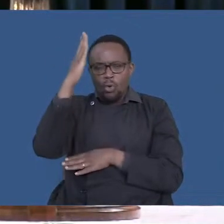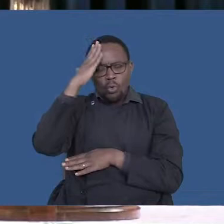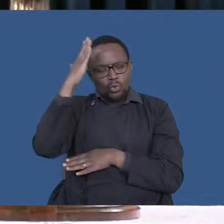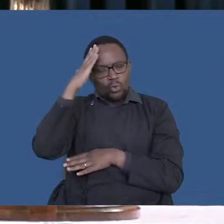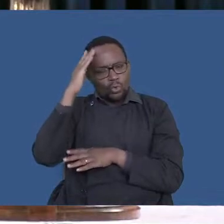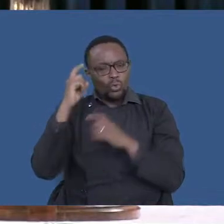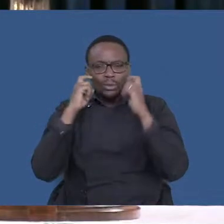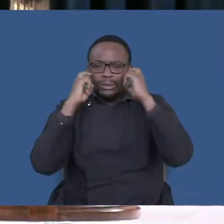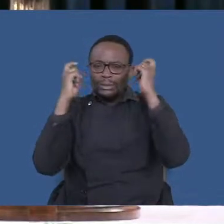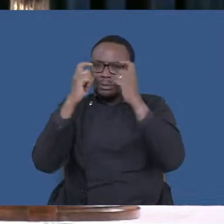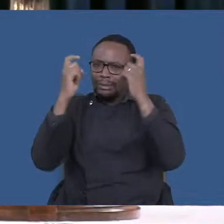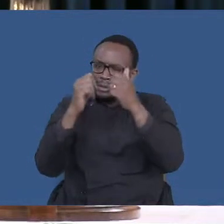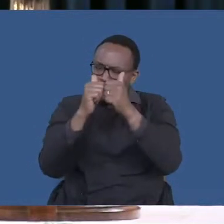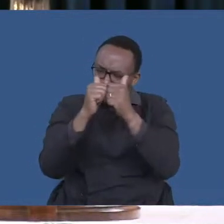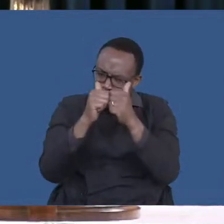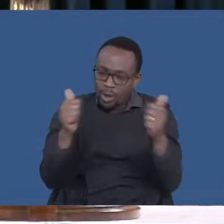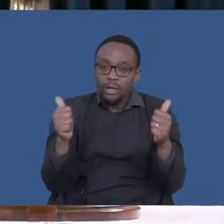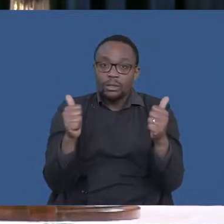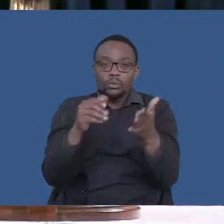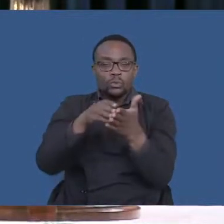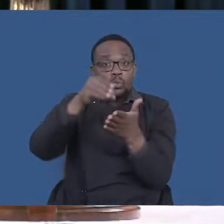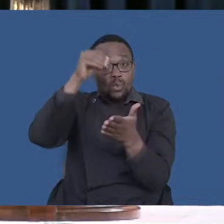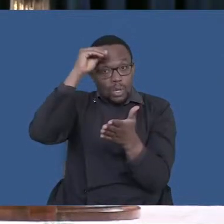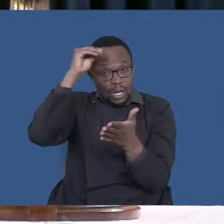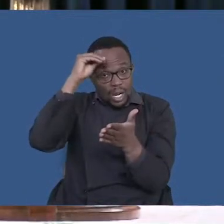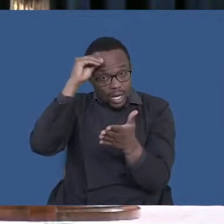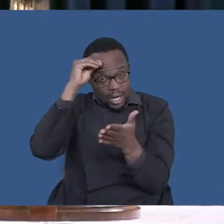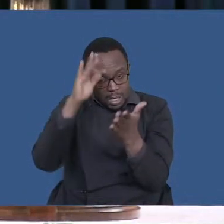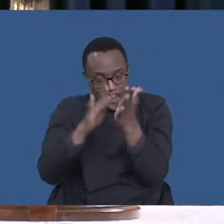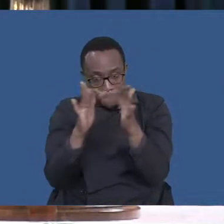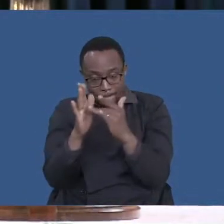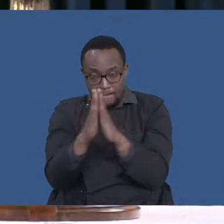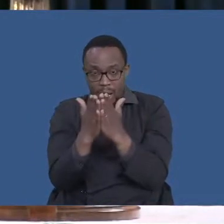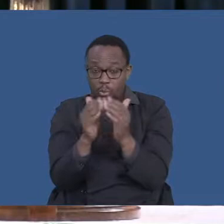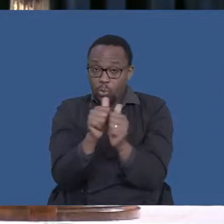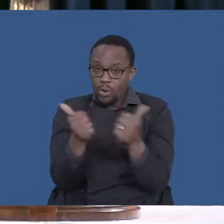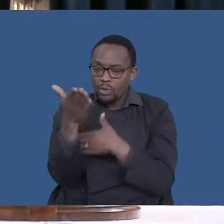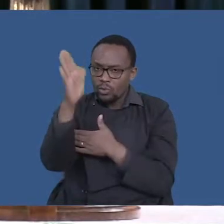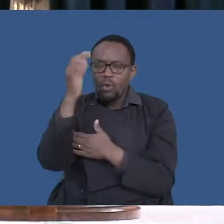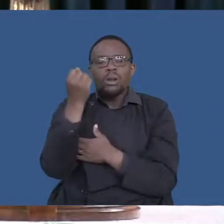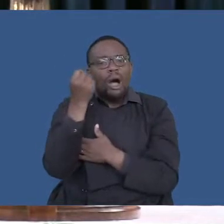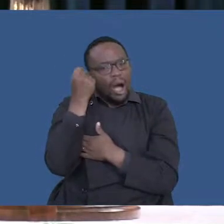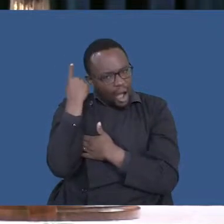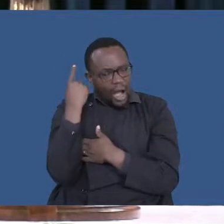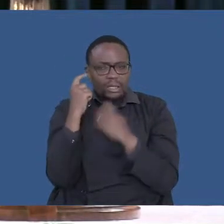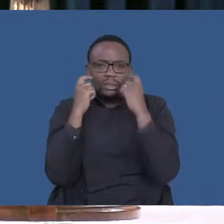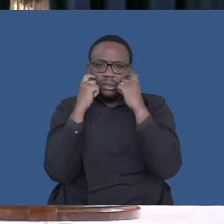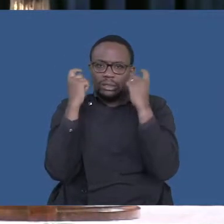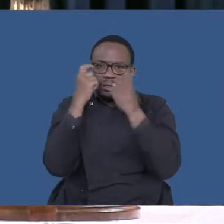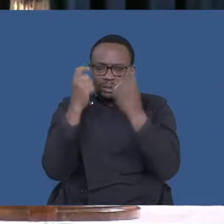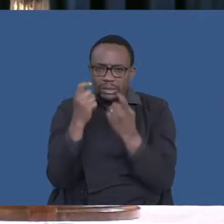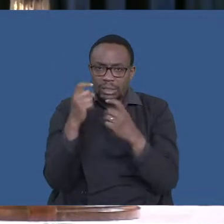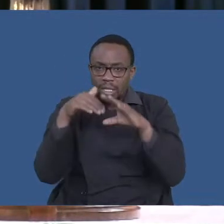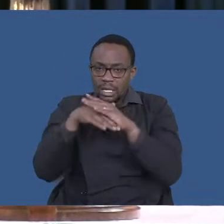sins. What we learn about this through these portions of scripture is that God knows about our sins. If you read